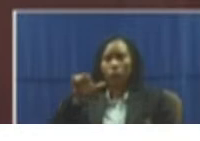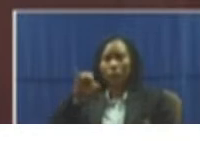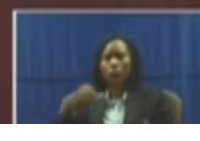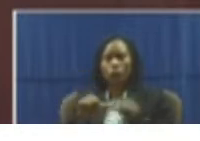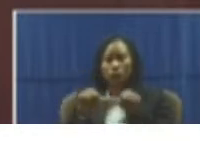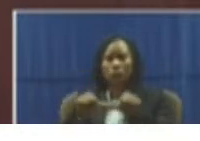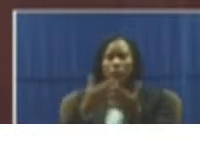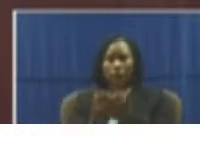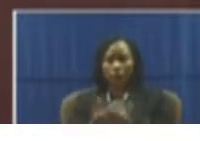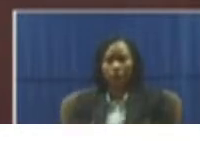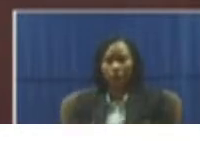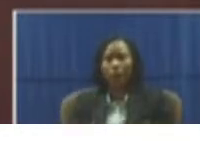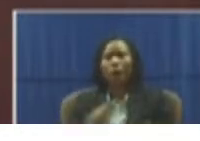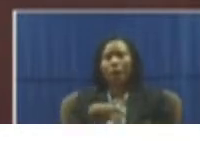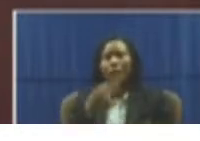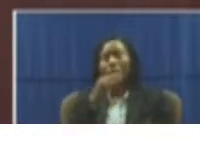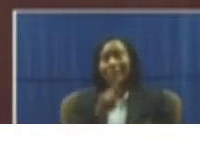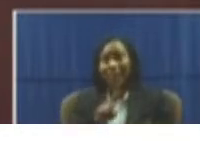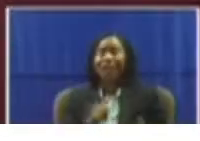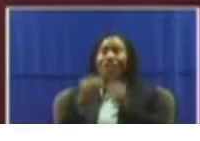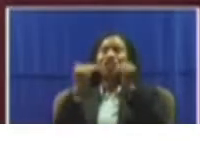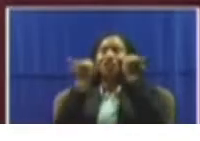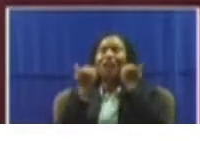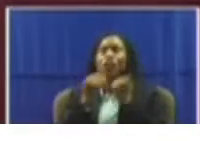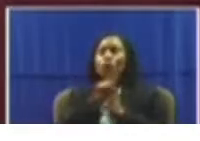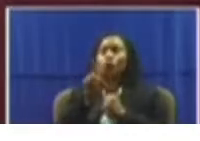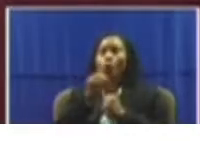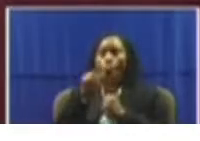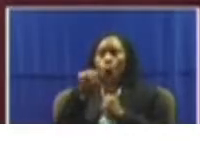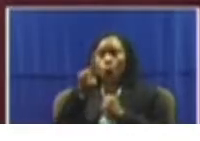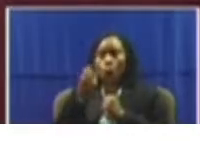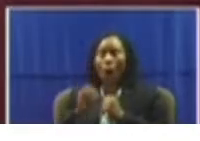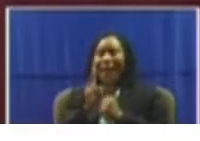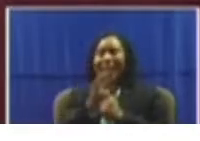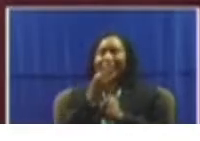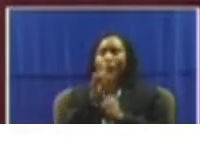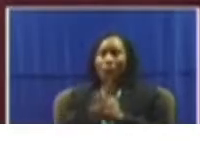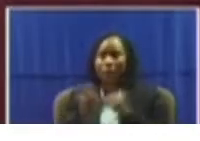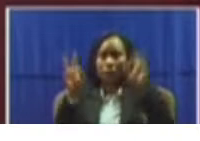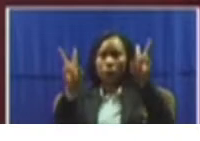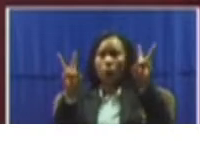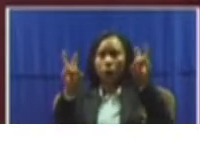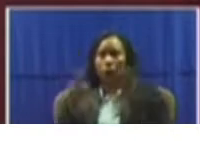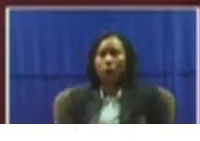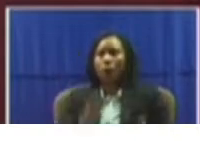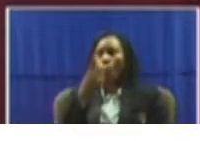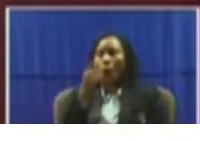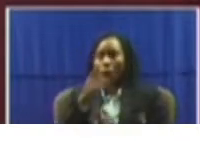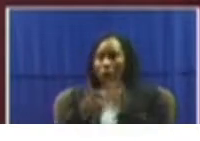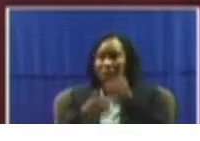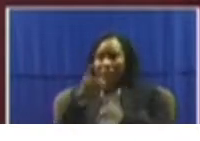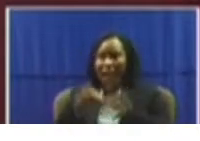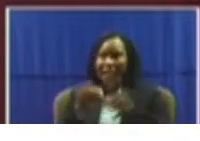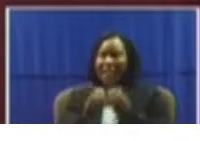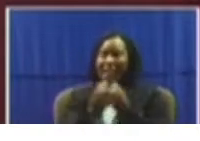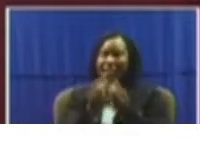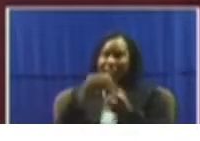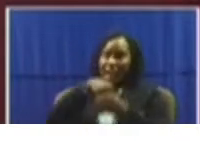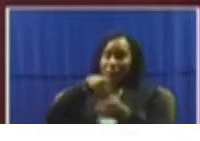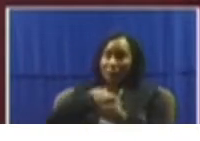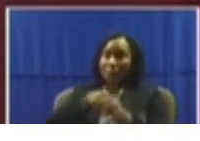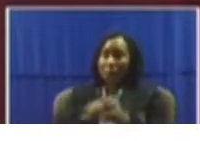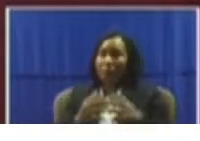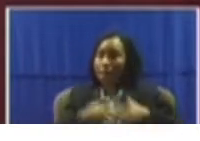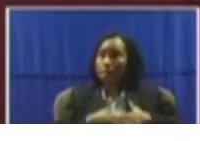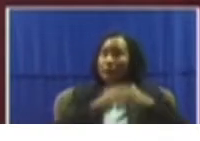Let me say what Judge Zondo said again, and I quote, one of the defining features that has emerged is the